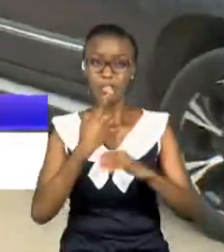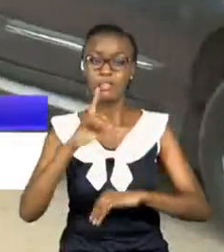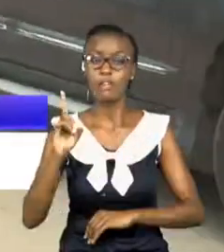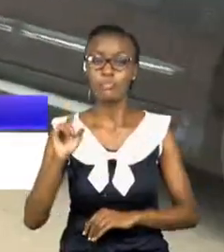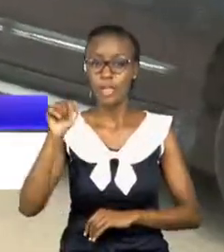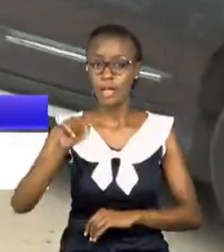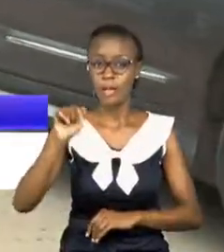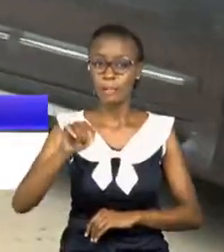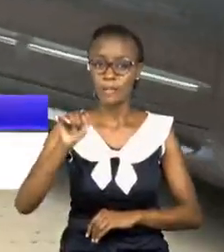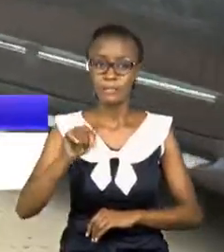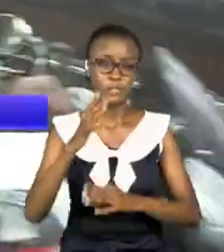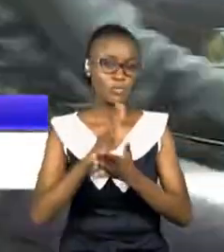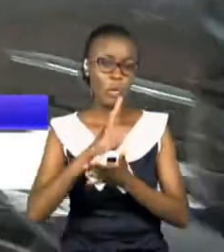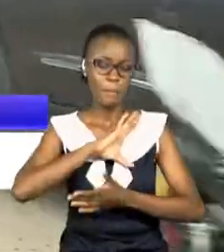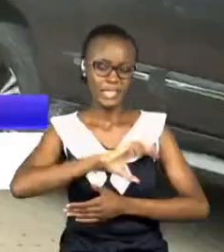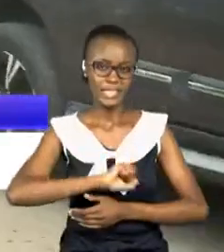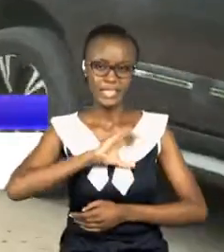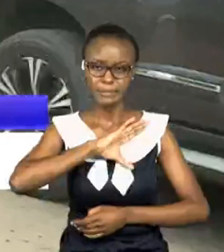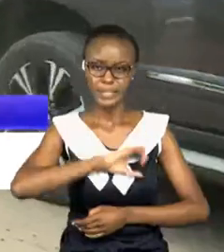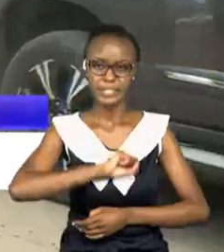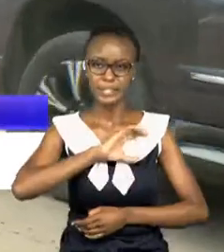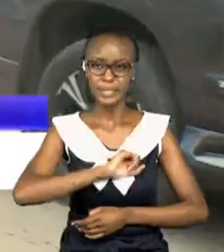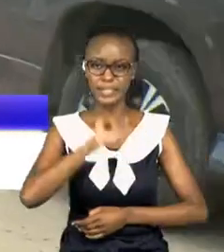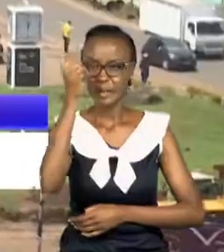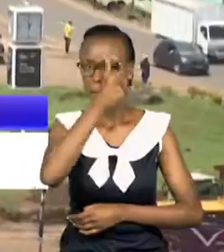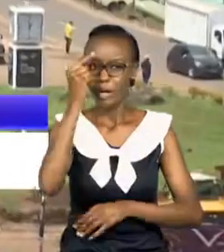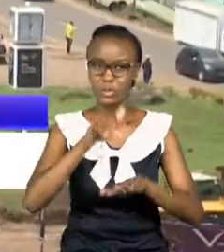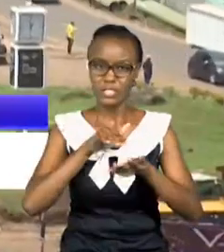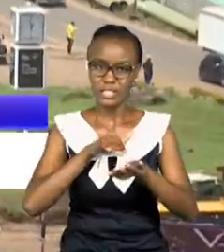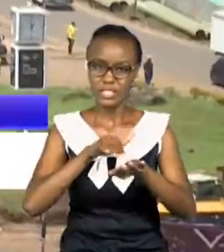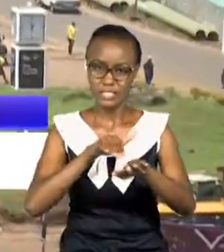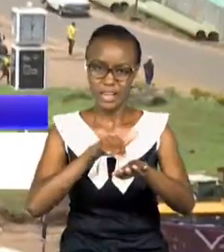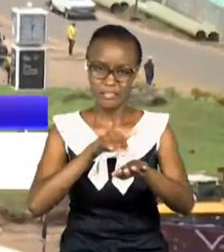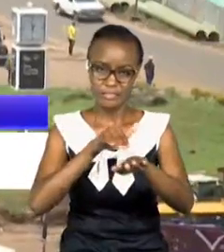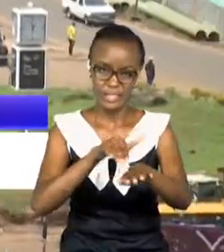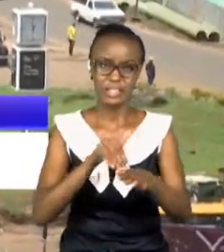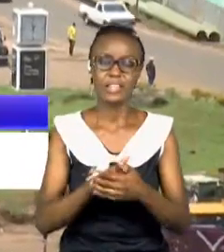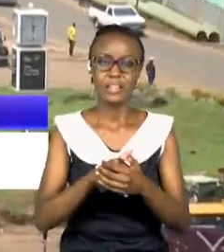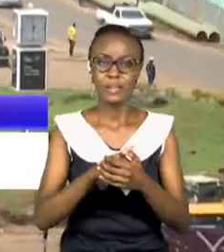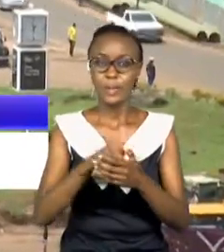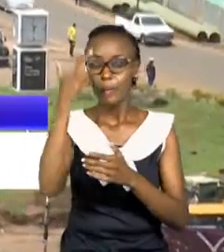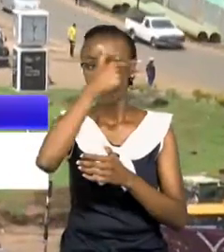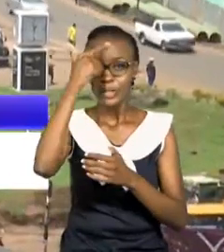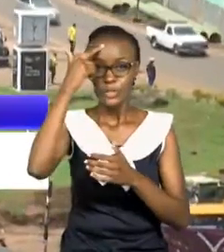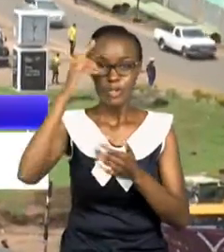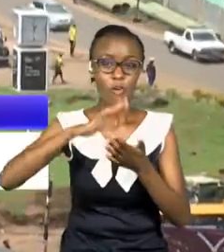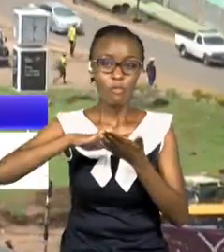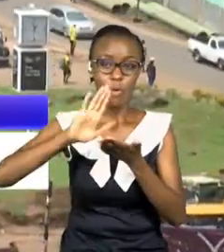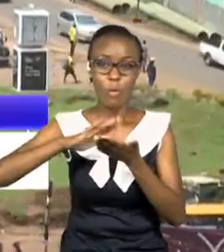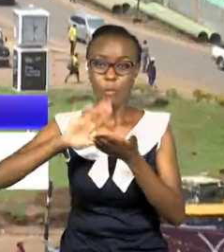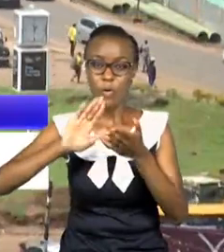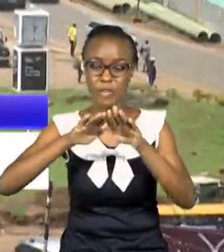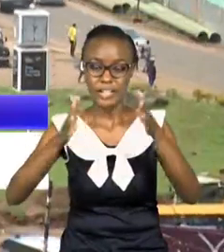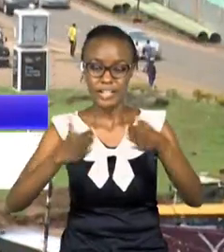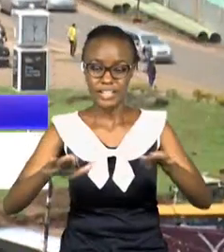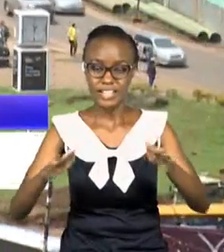Nairobi, have endured devastating effects of traffic congestion characterized by a surge in the increase of number of motor